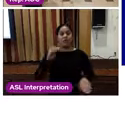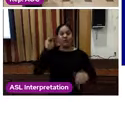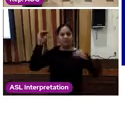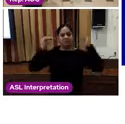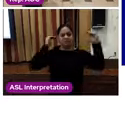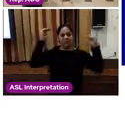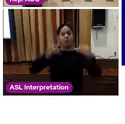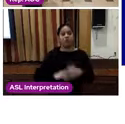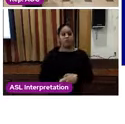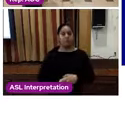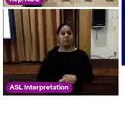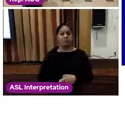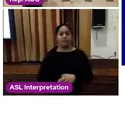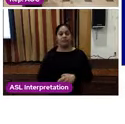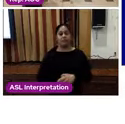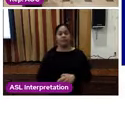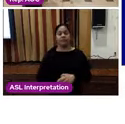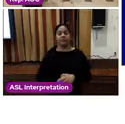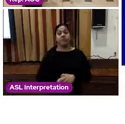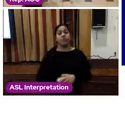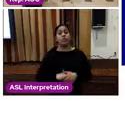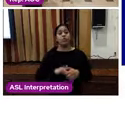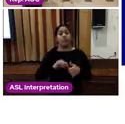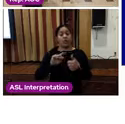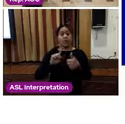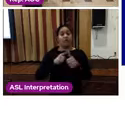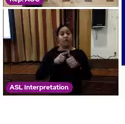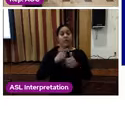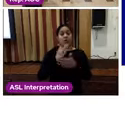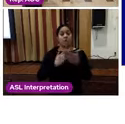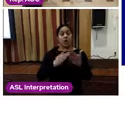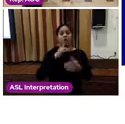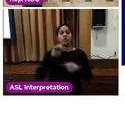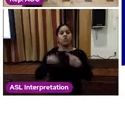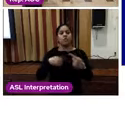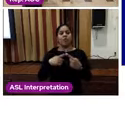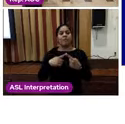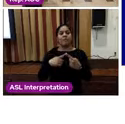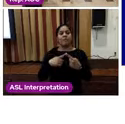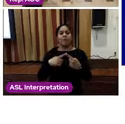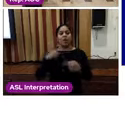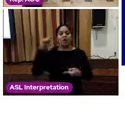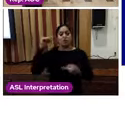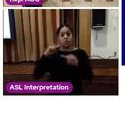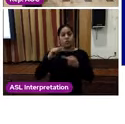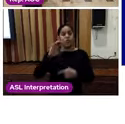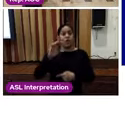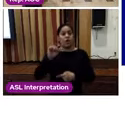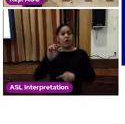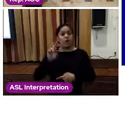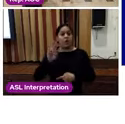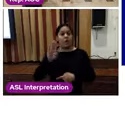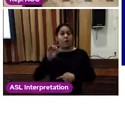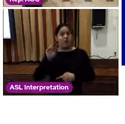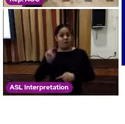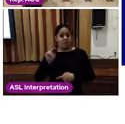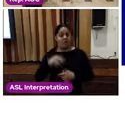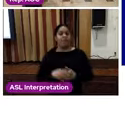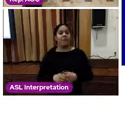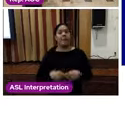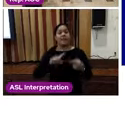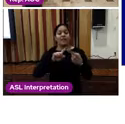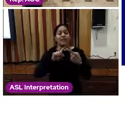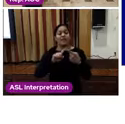The first part is about, you know, the science, decarbonization. The second part is about tackling environmental justice, including